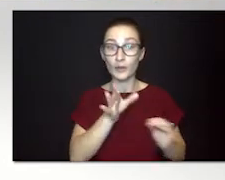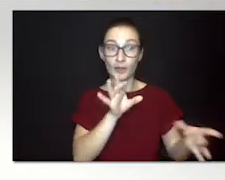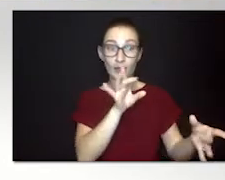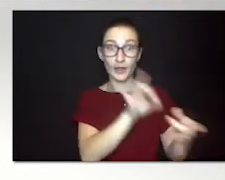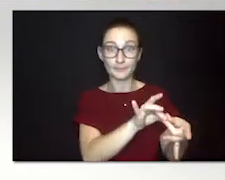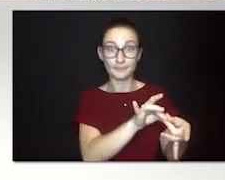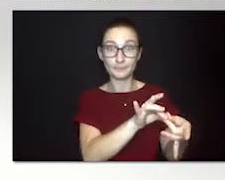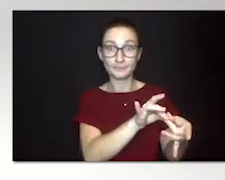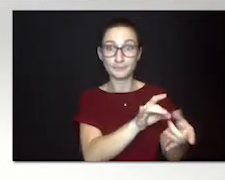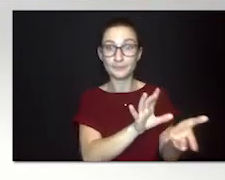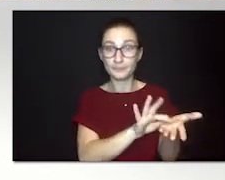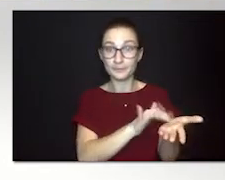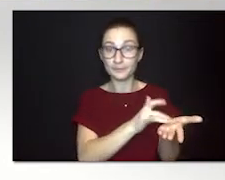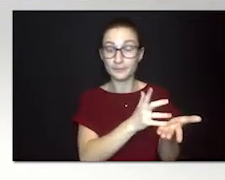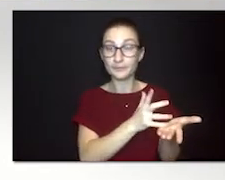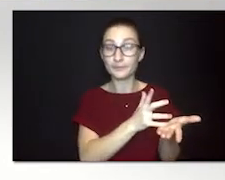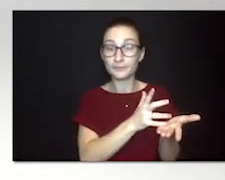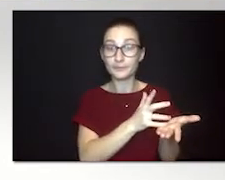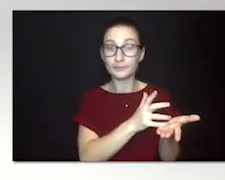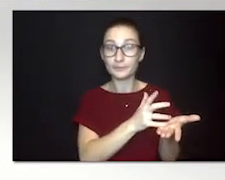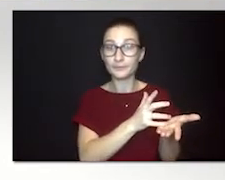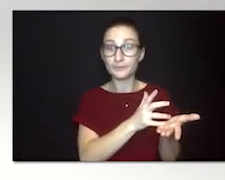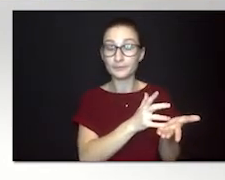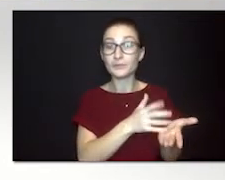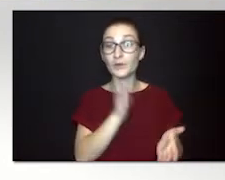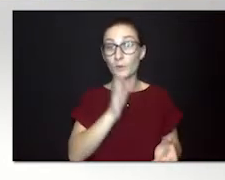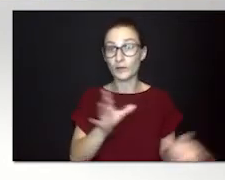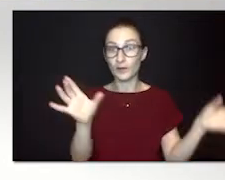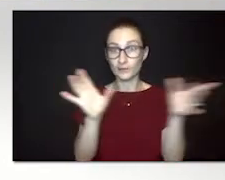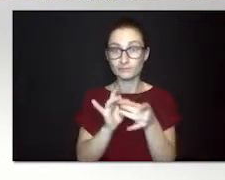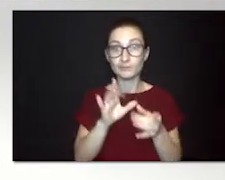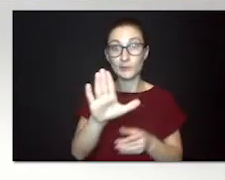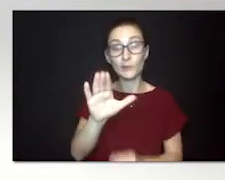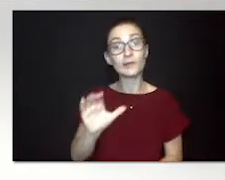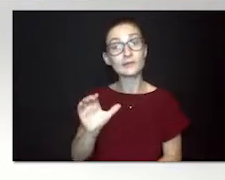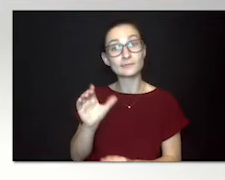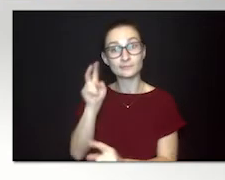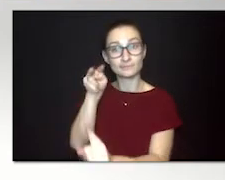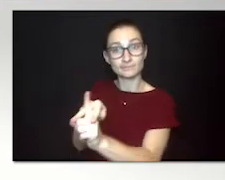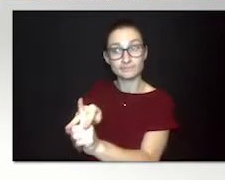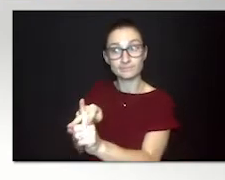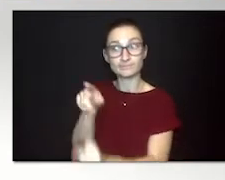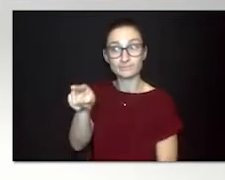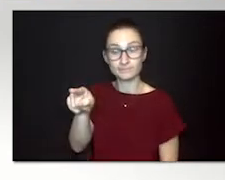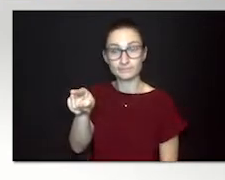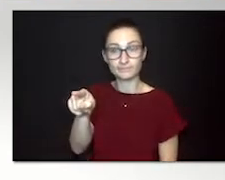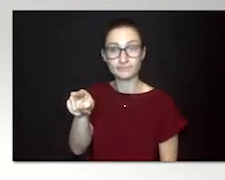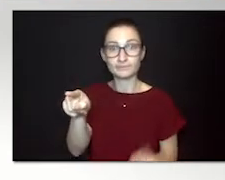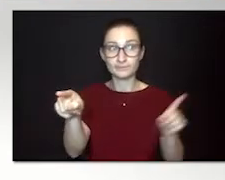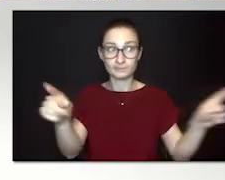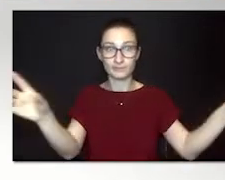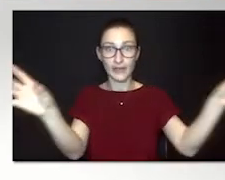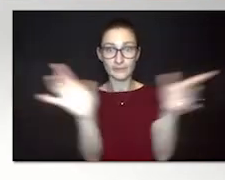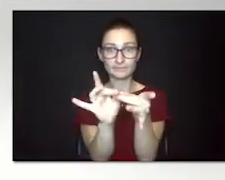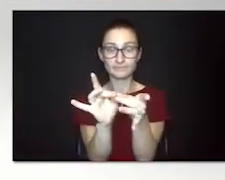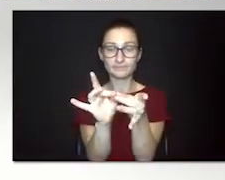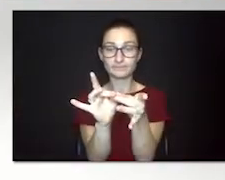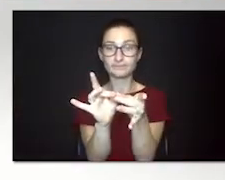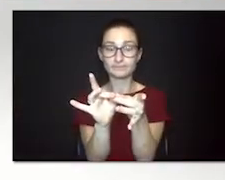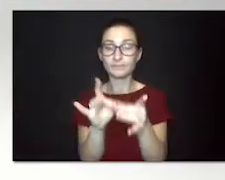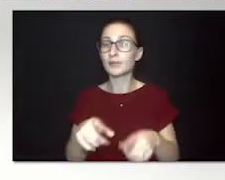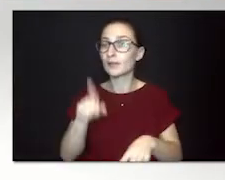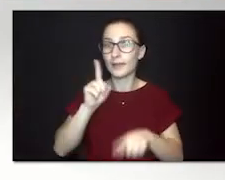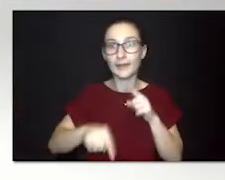what the fingerprinting company uses to link your fingerprints back to your case that's actually with the clerk, because they can't